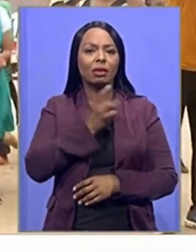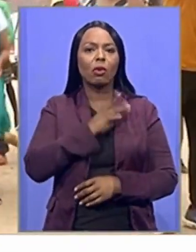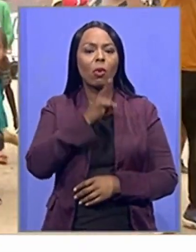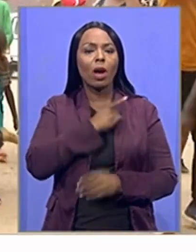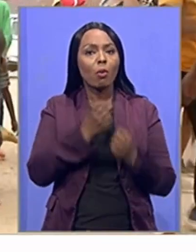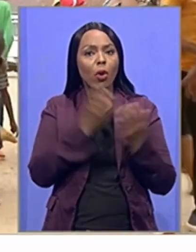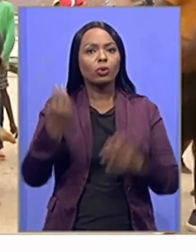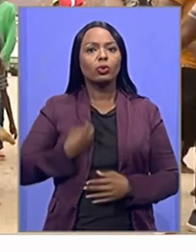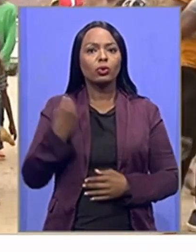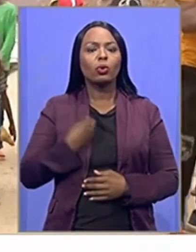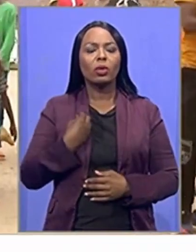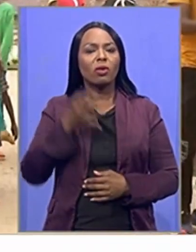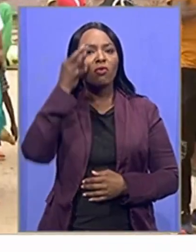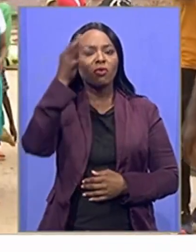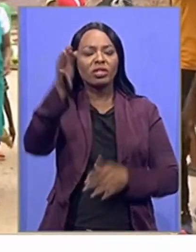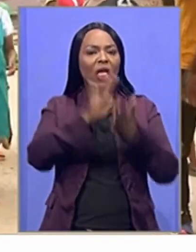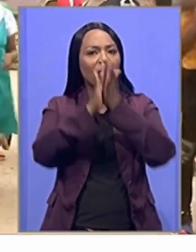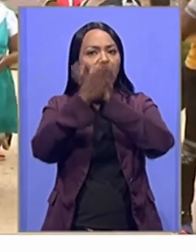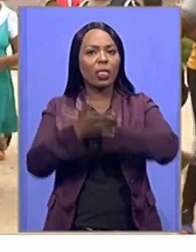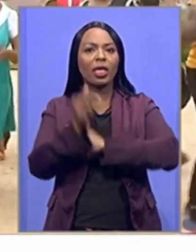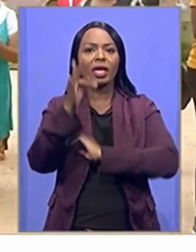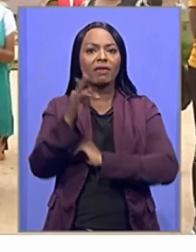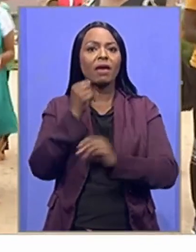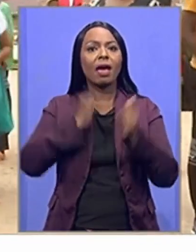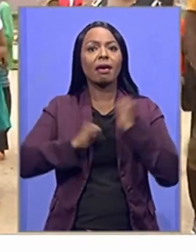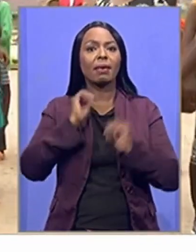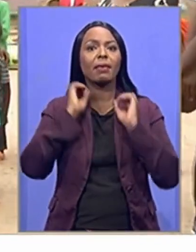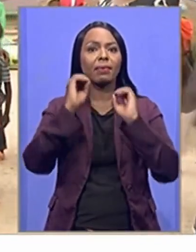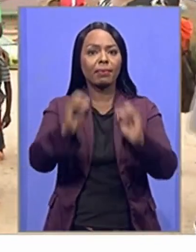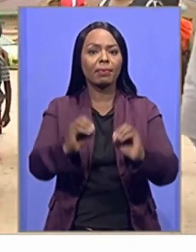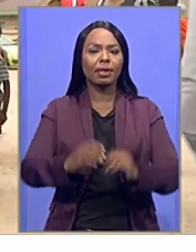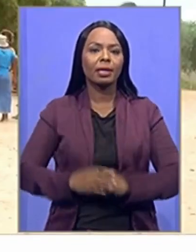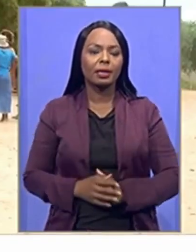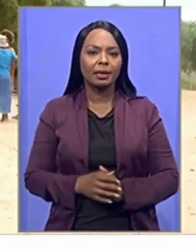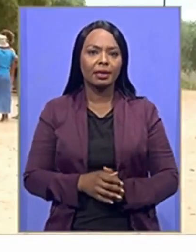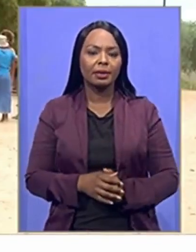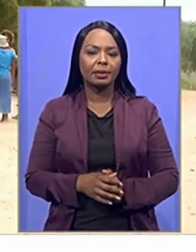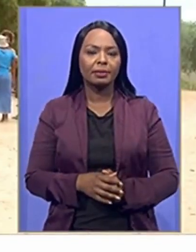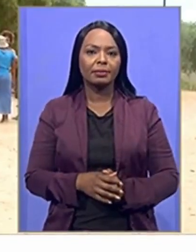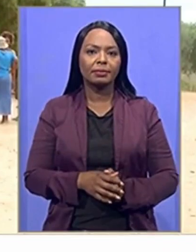eno ba ka iphitlhela ba sena bokamoso fa go sa tsewe dikgato tse di gagametseng kgatlhanong le bagwebi